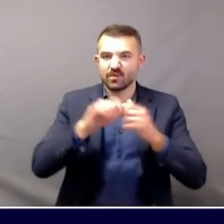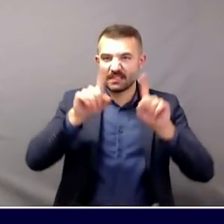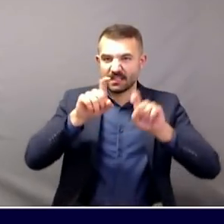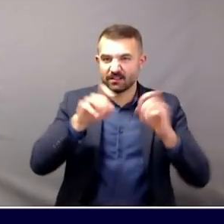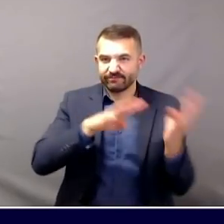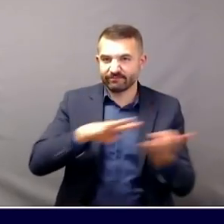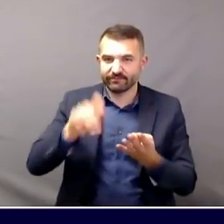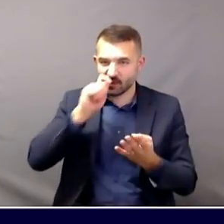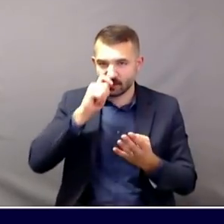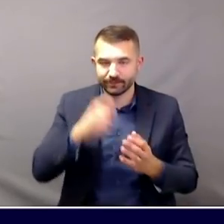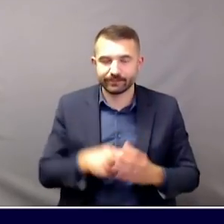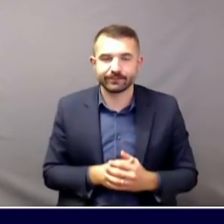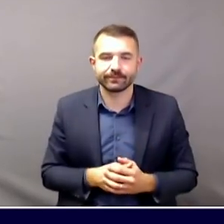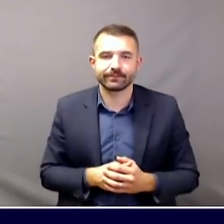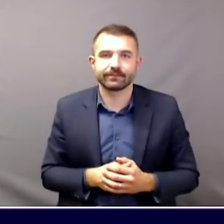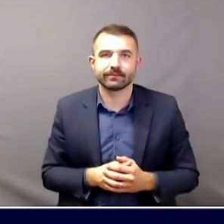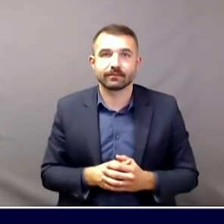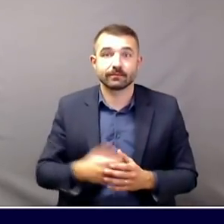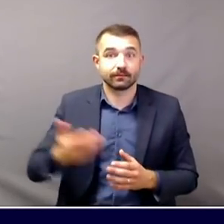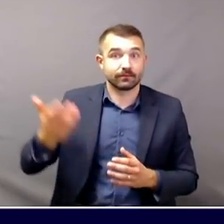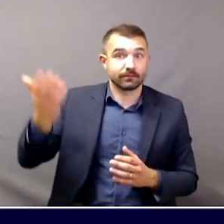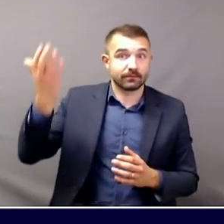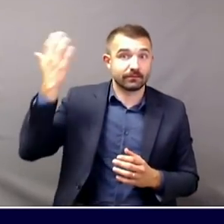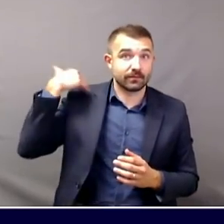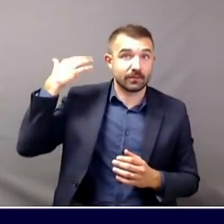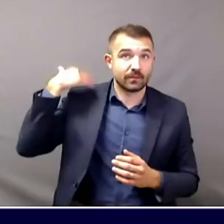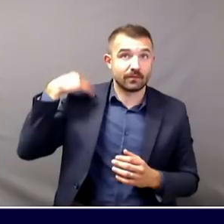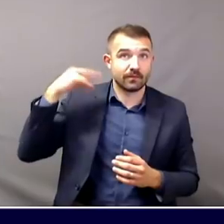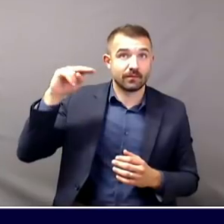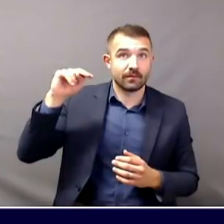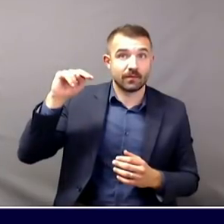Earlier in the week, Nordics mentioned that they were opening